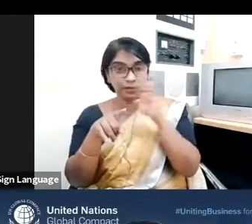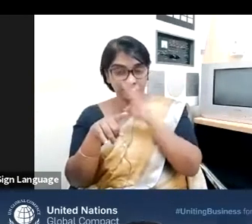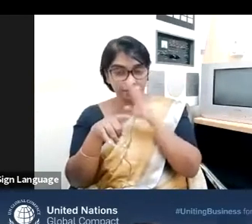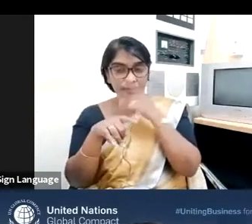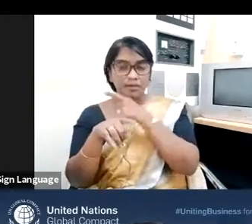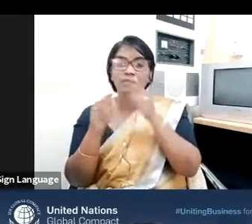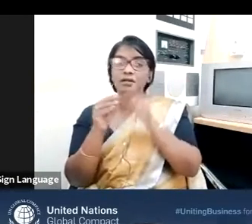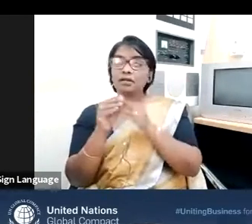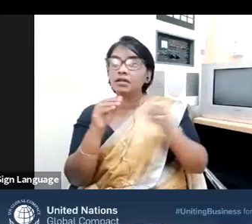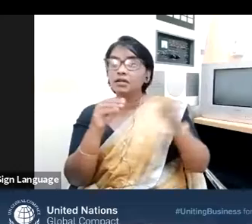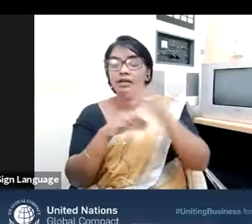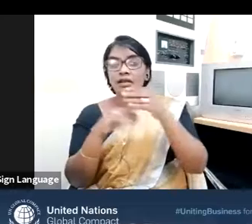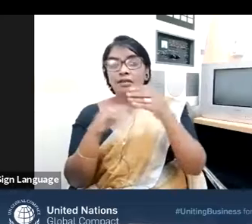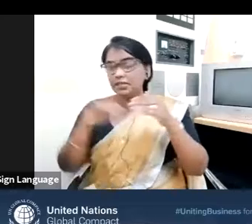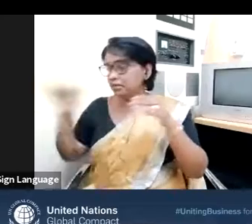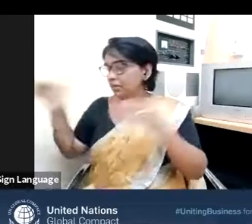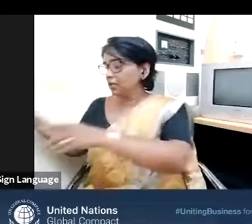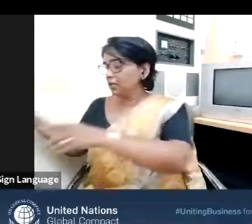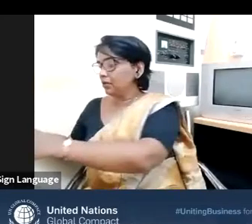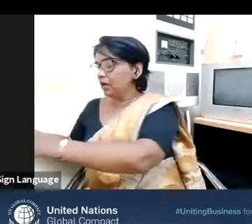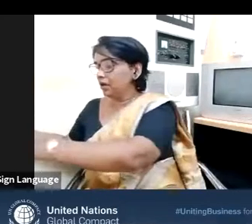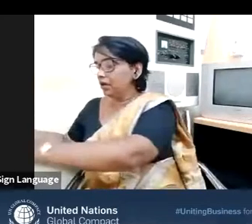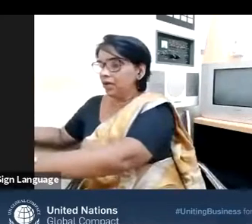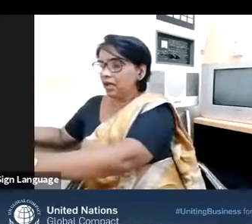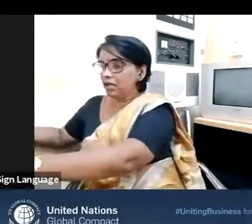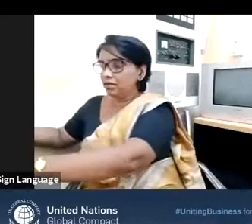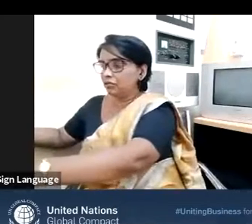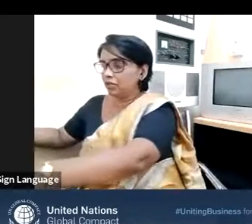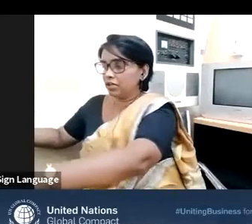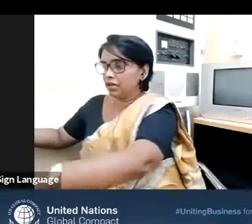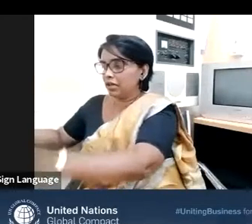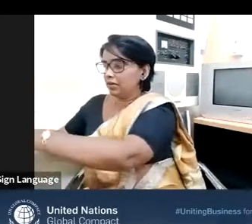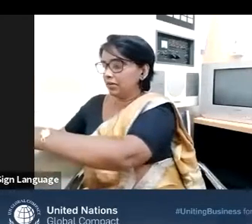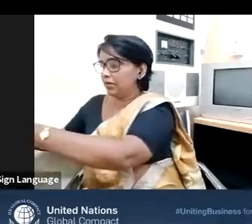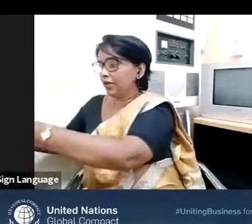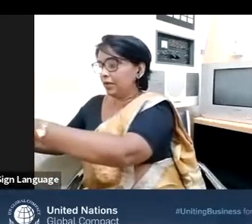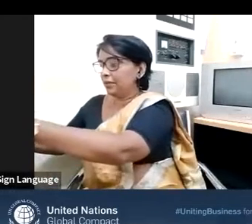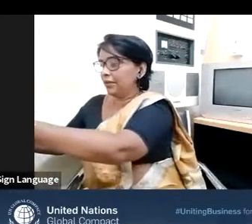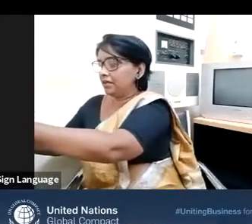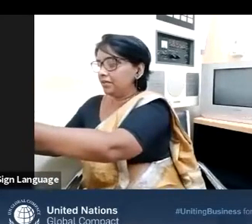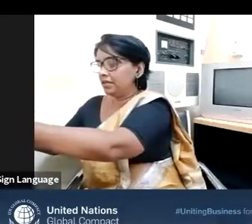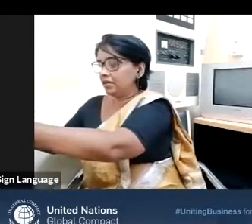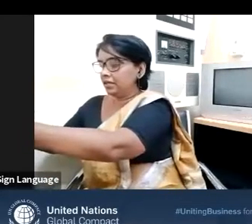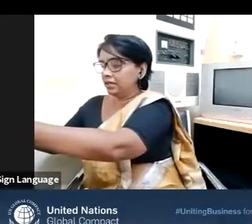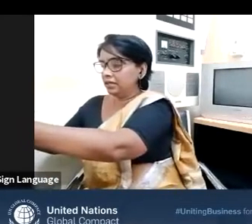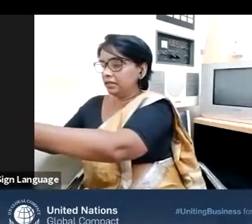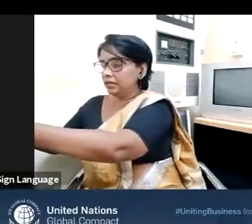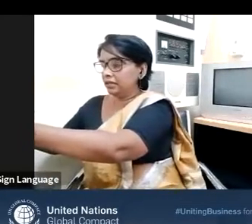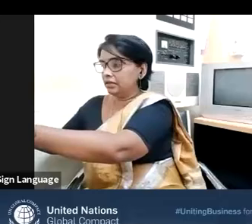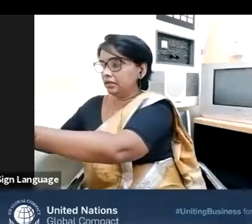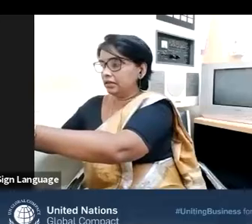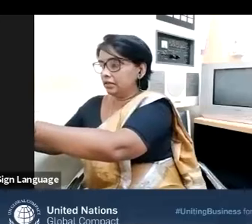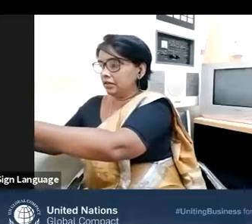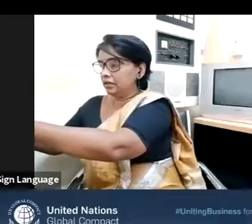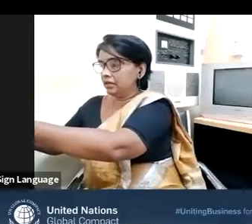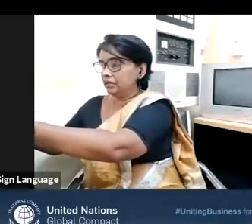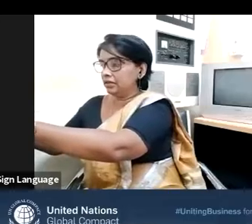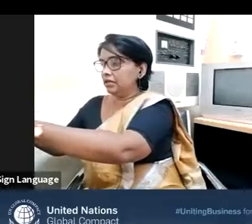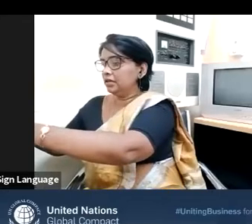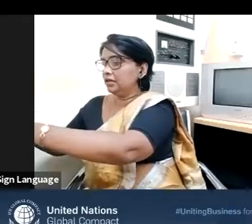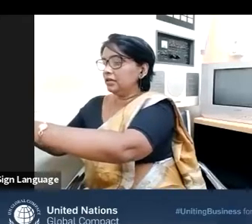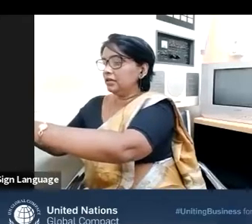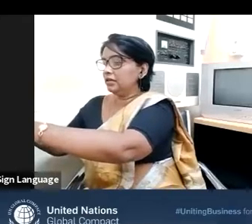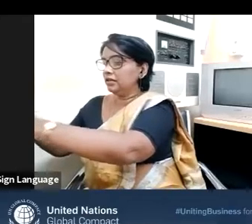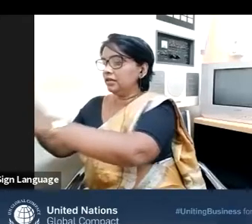of hydro. So in August this year, it was reported that India achieved a milestone of 100